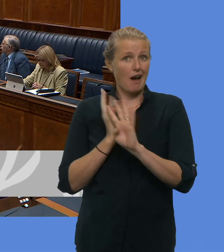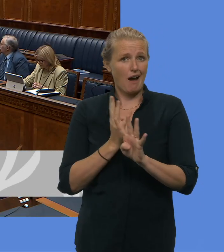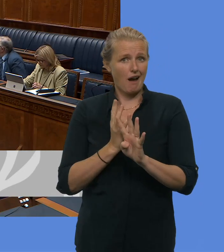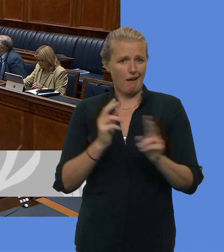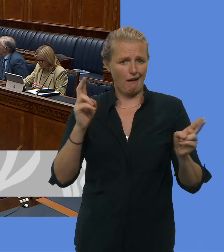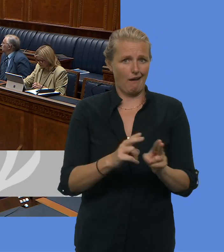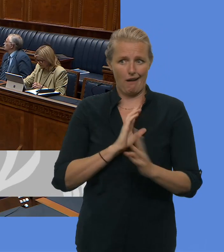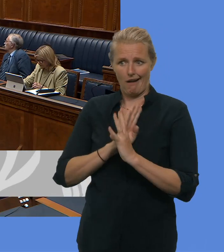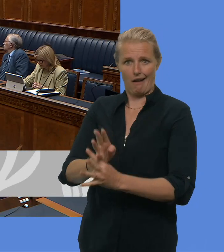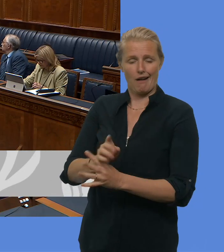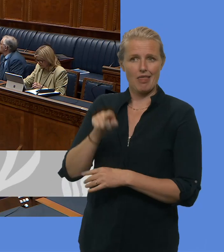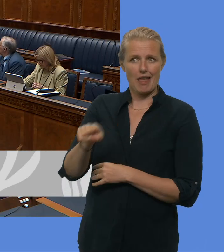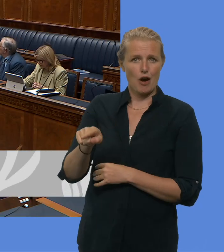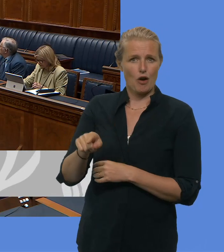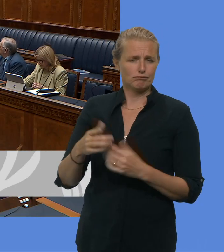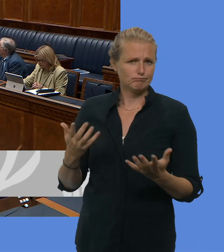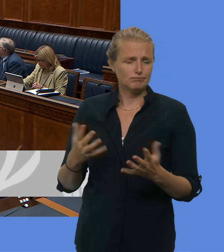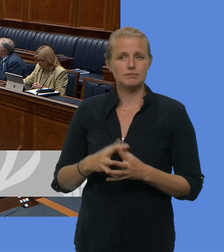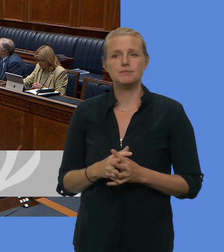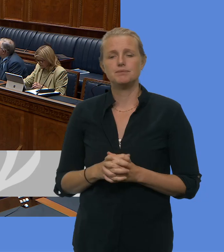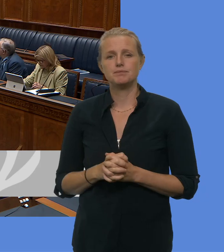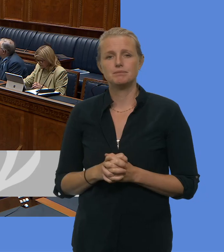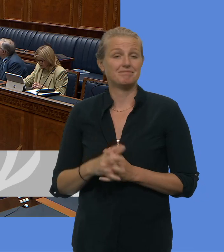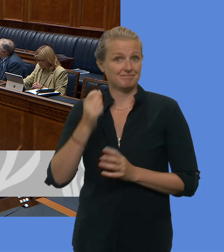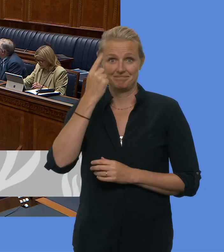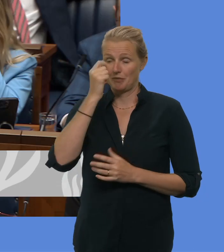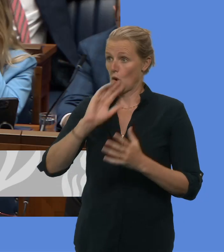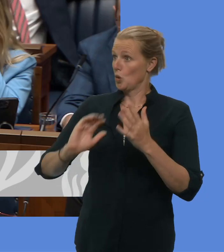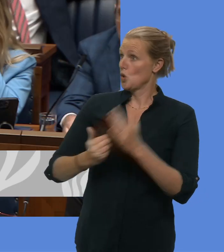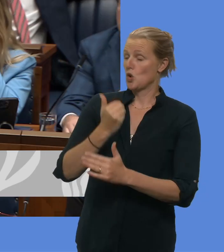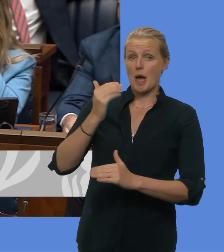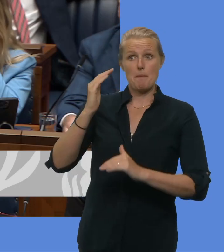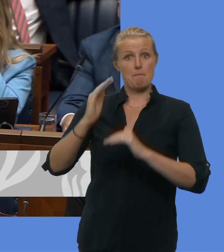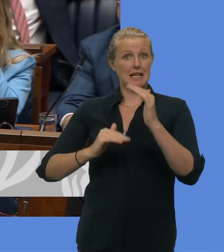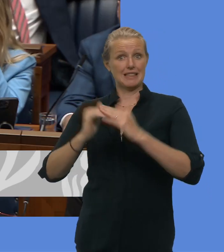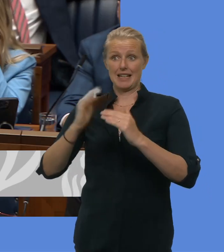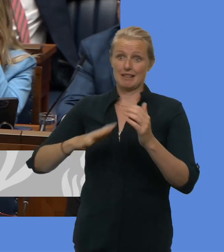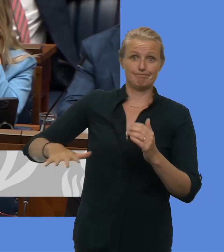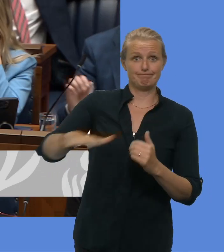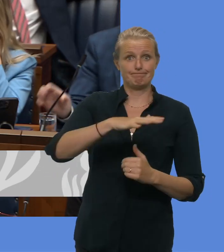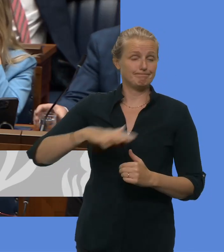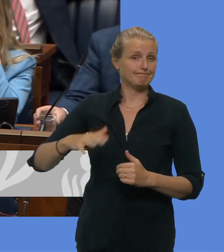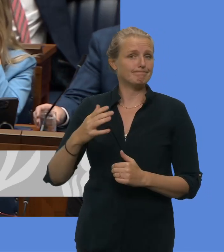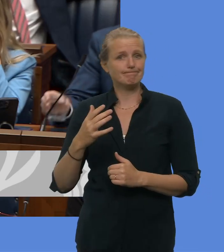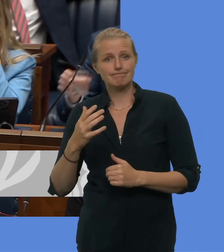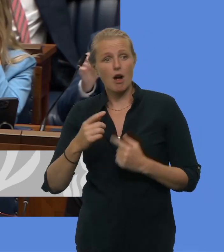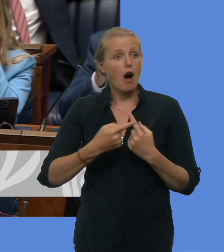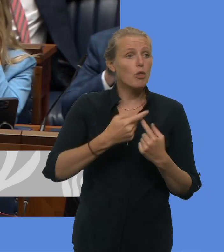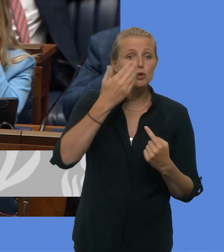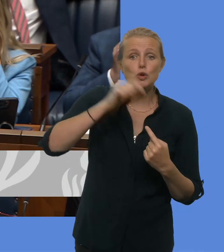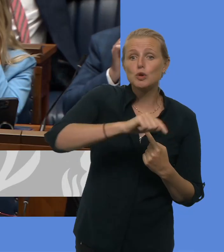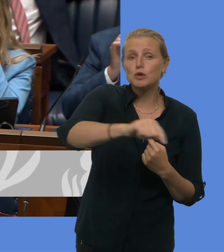Well, Mr. Speaker, I can understand in every new build what could the implications be for neighbouring